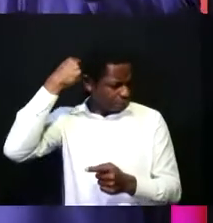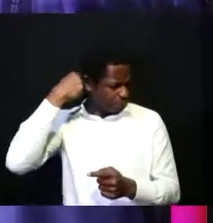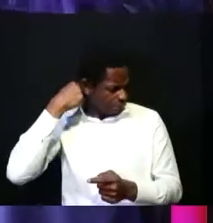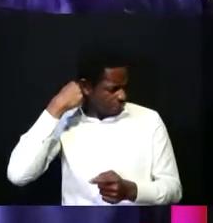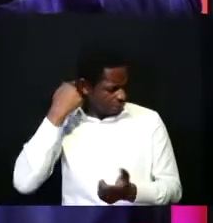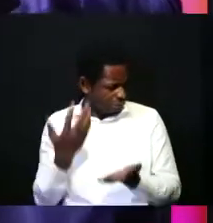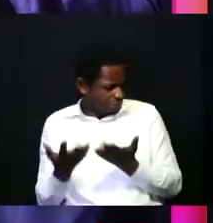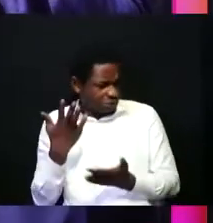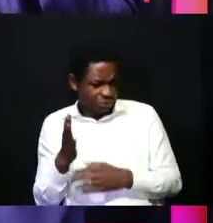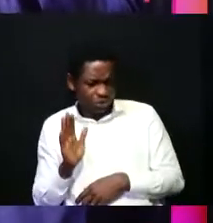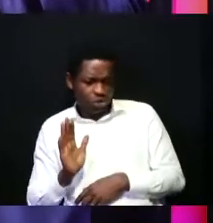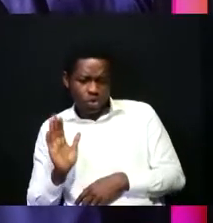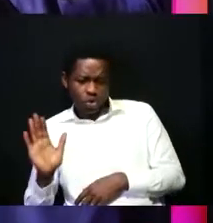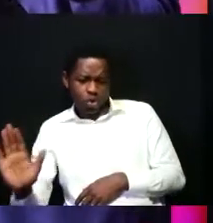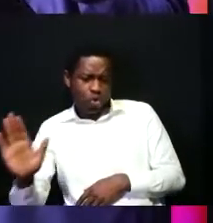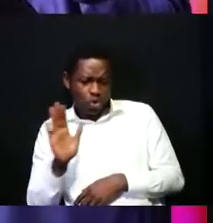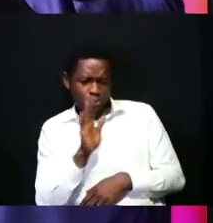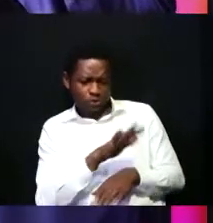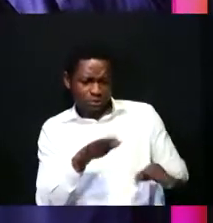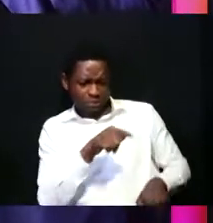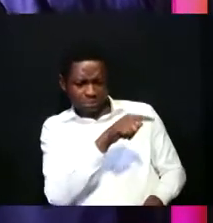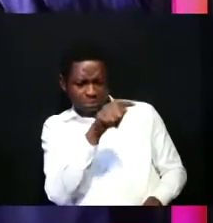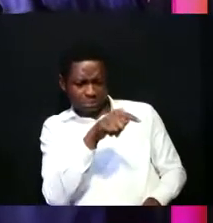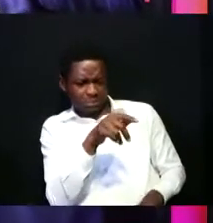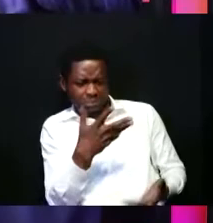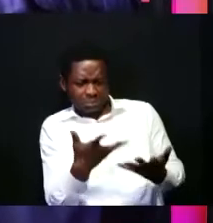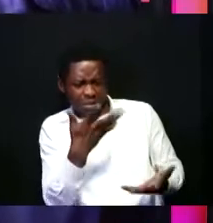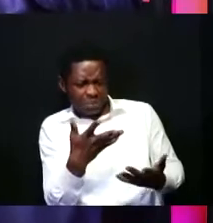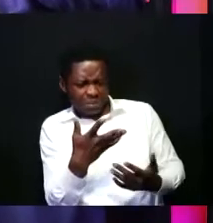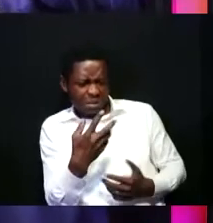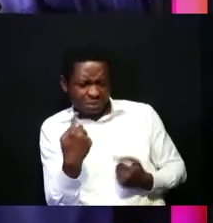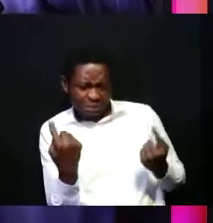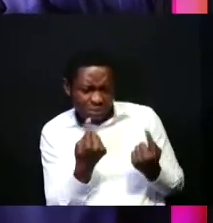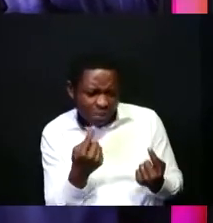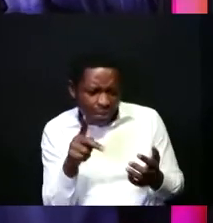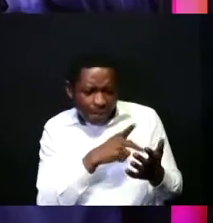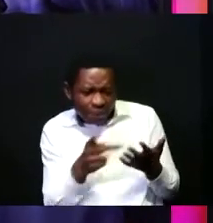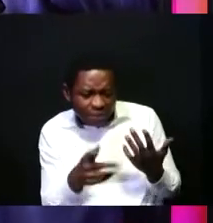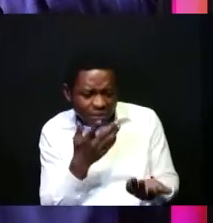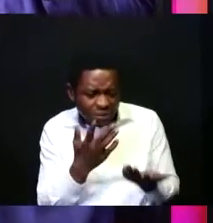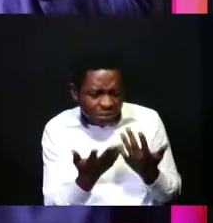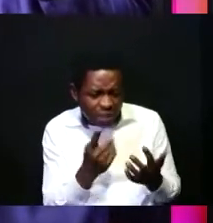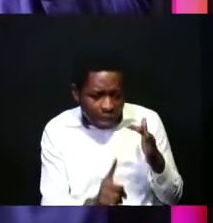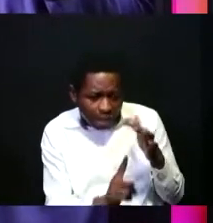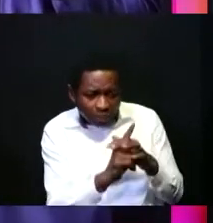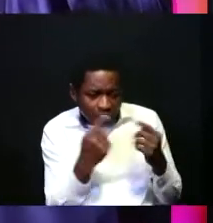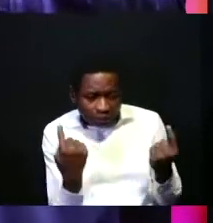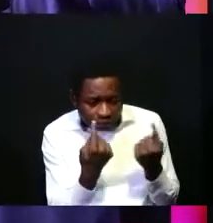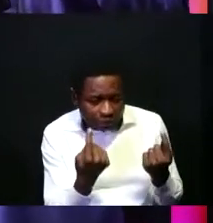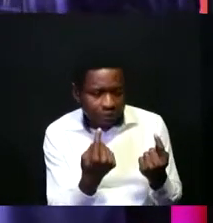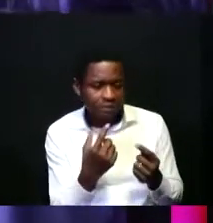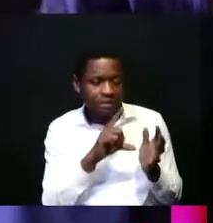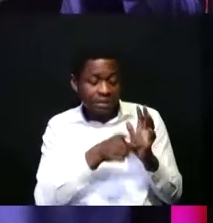thinking. Perhaps my children have sinned and cursed God in